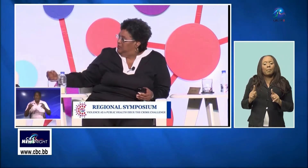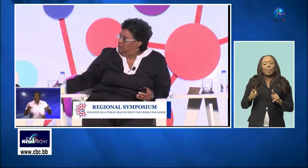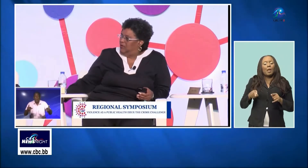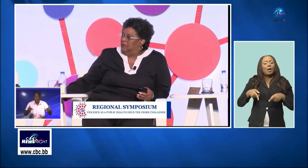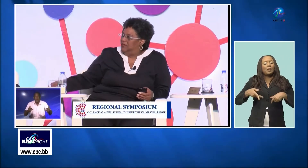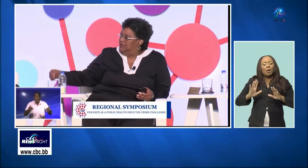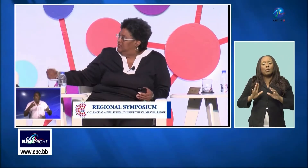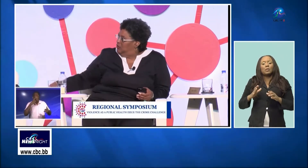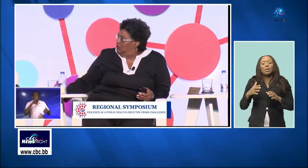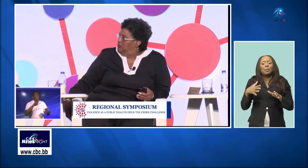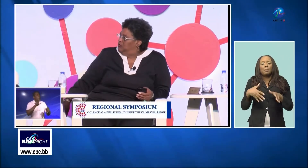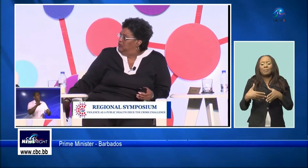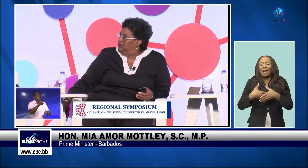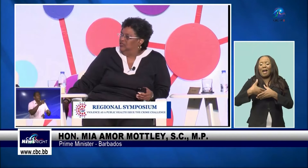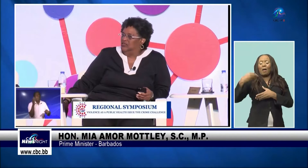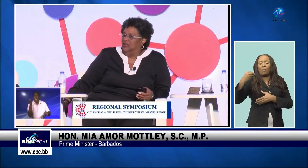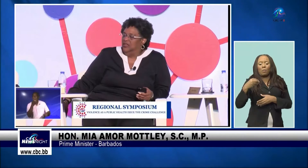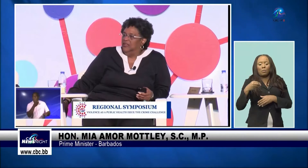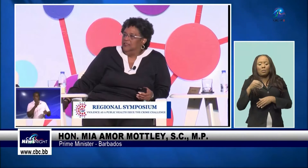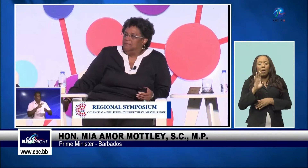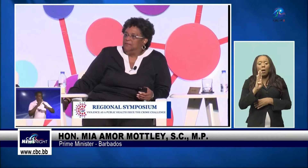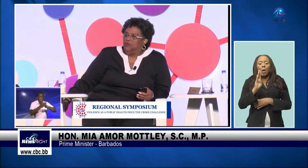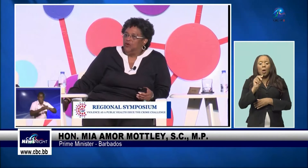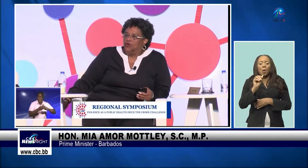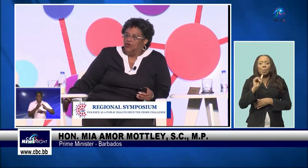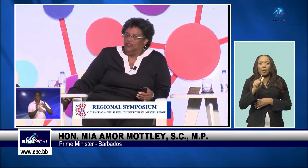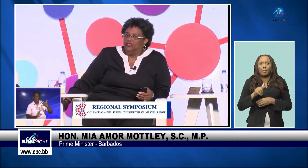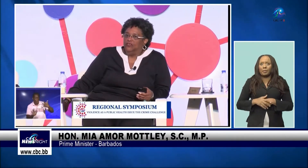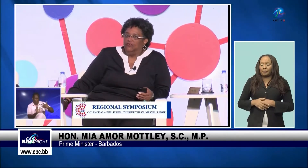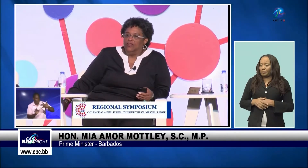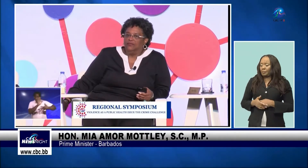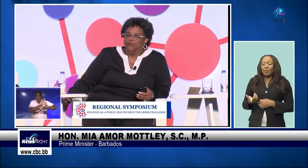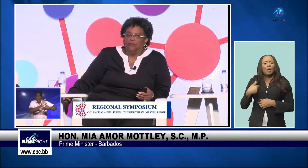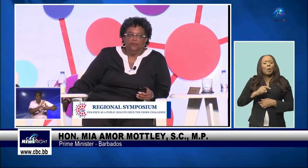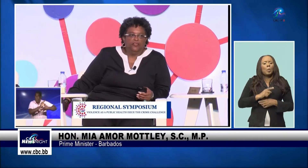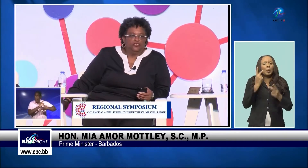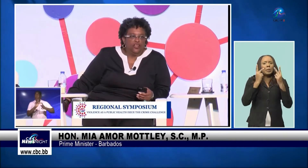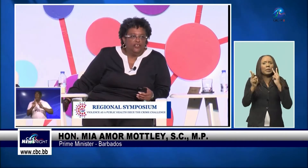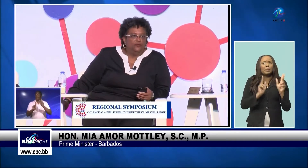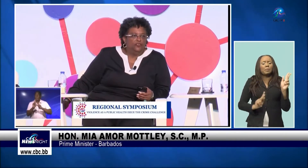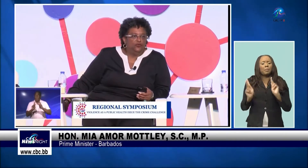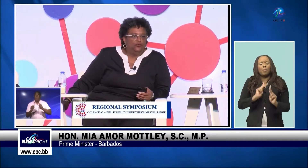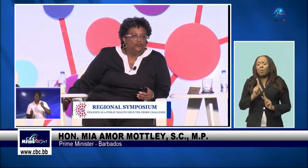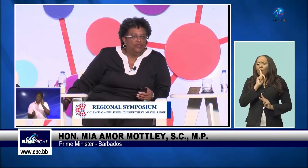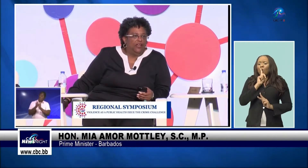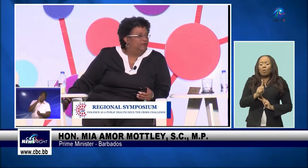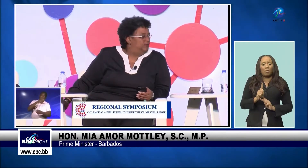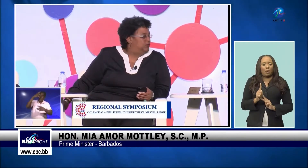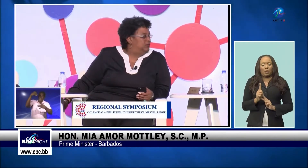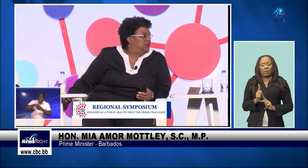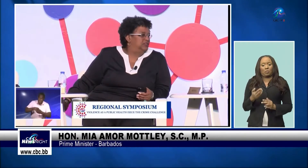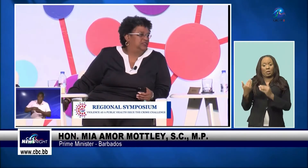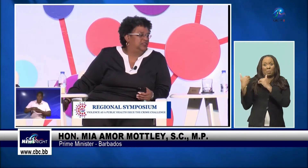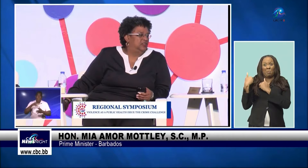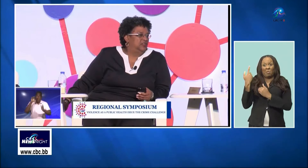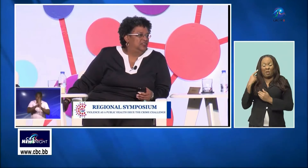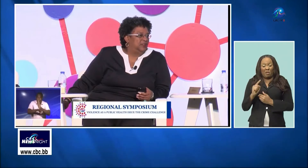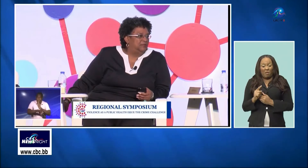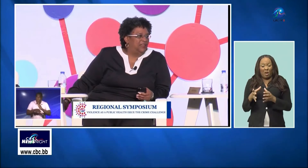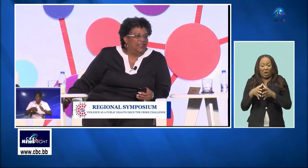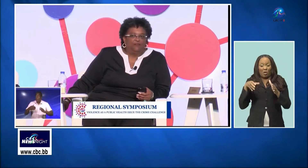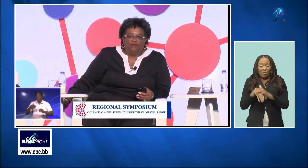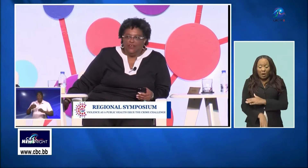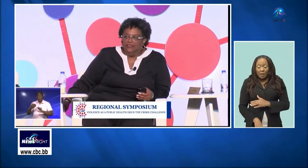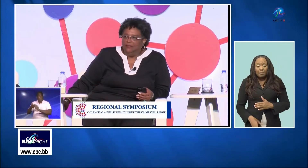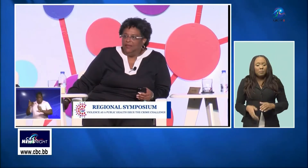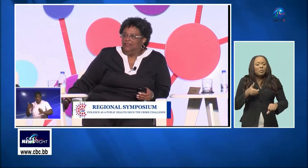Bahamas, but in Barbados and all through the region, the people who are causing the greatest problems are charged with 2, 3, and 4 murders.